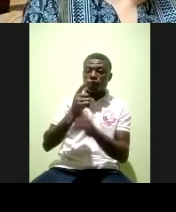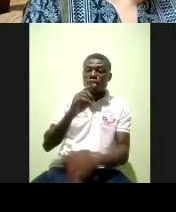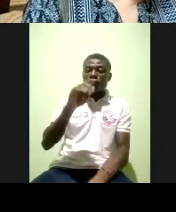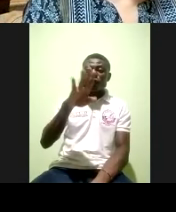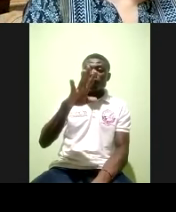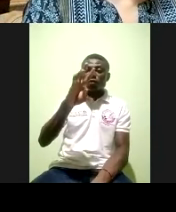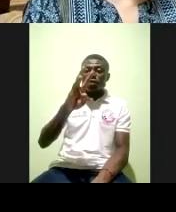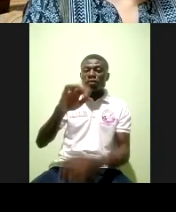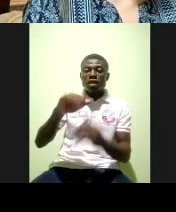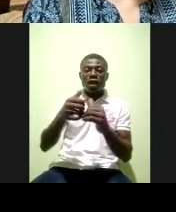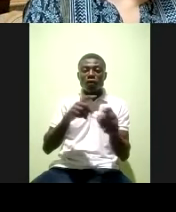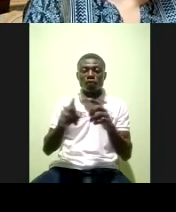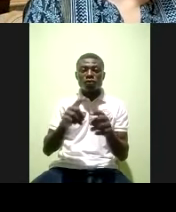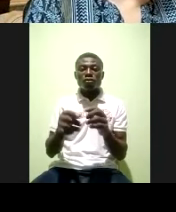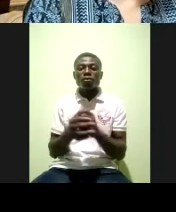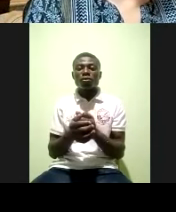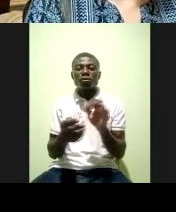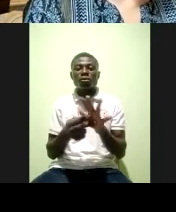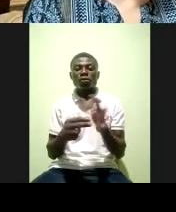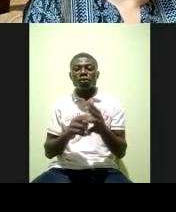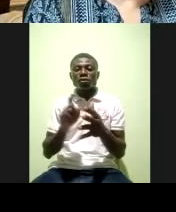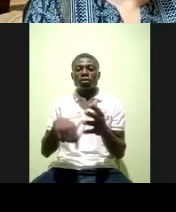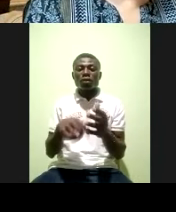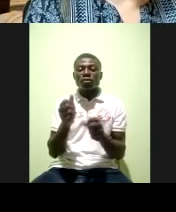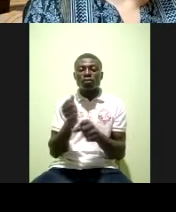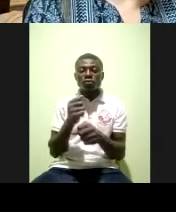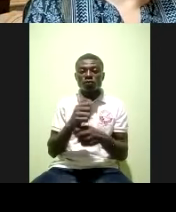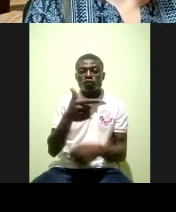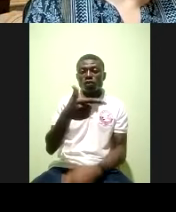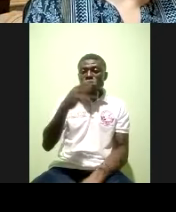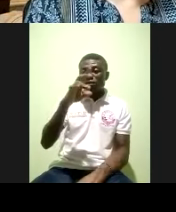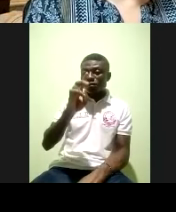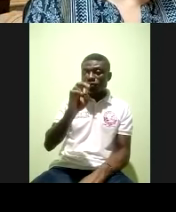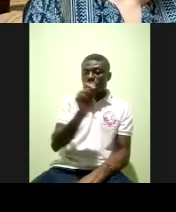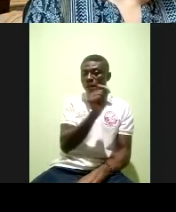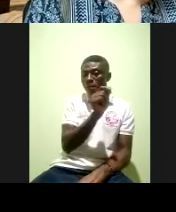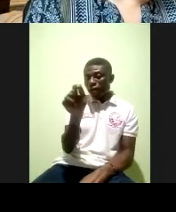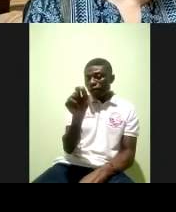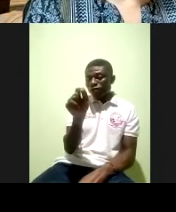it? They will write it 27 minus